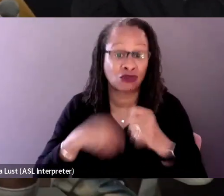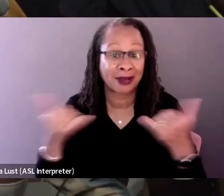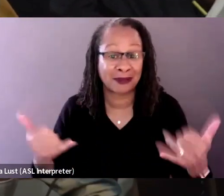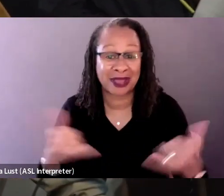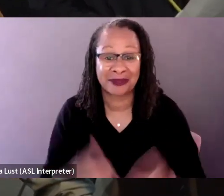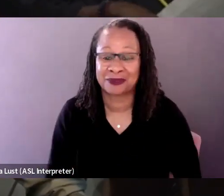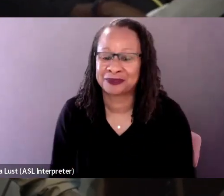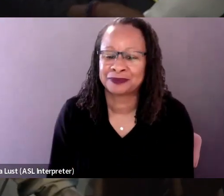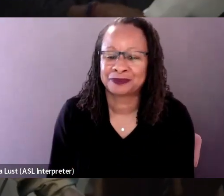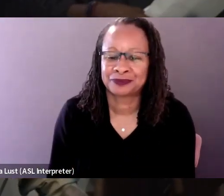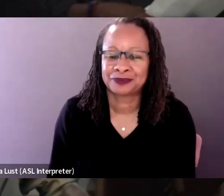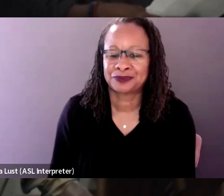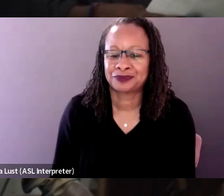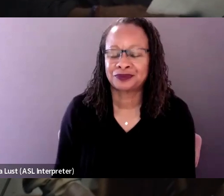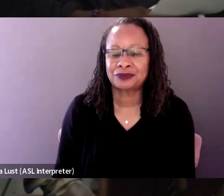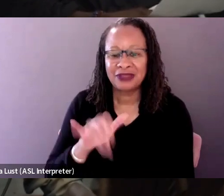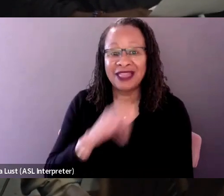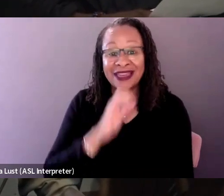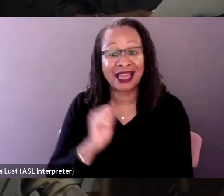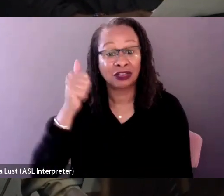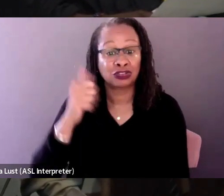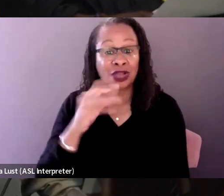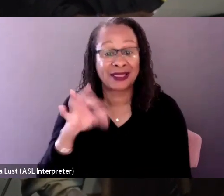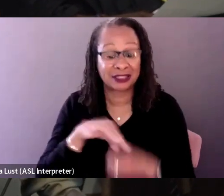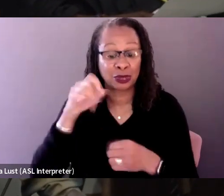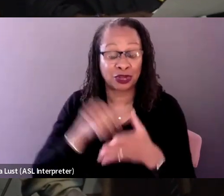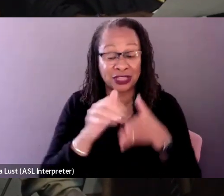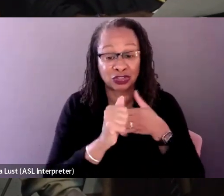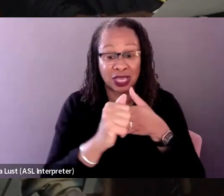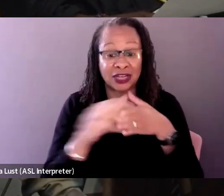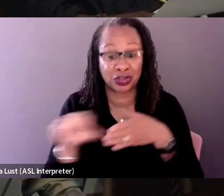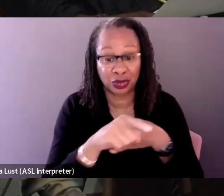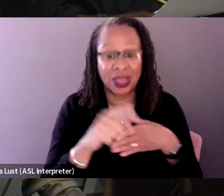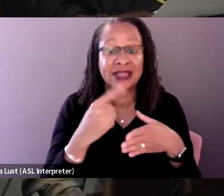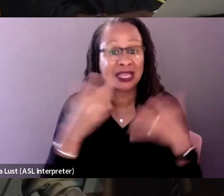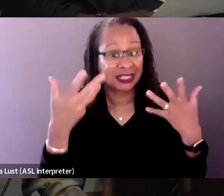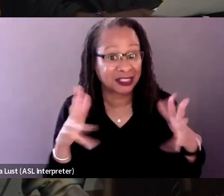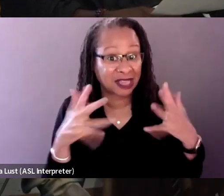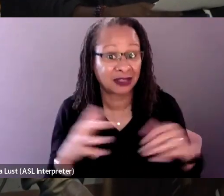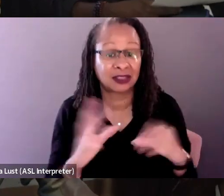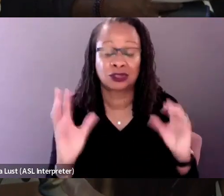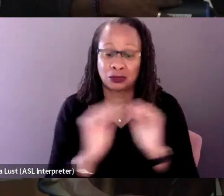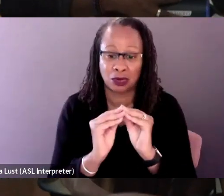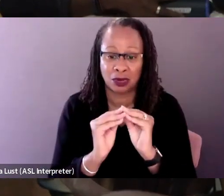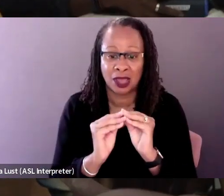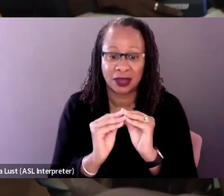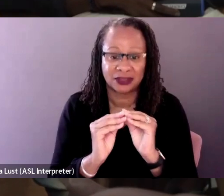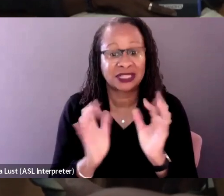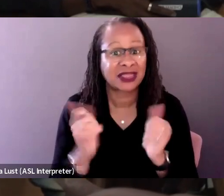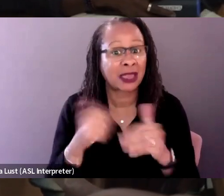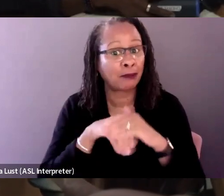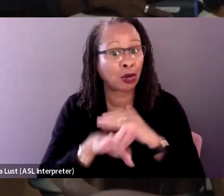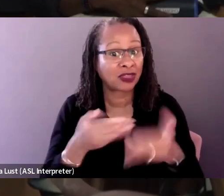That elder, that spirit just guiding you, and then just saying it's done, live in the world, and you birthed another baby. I mean, I don't know what you feel about